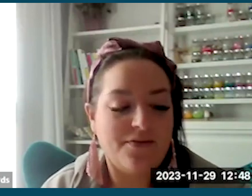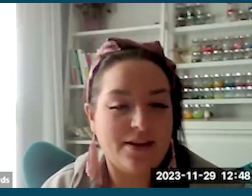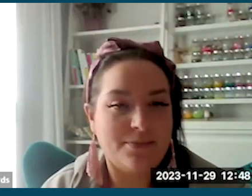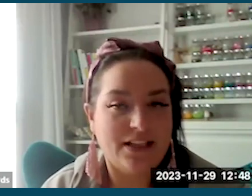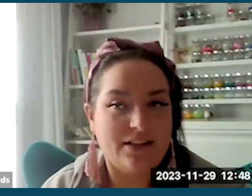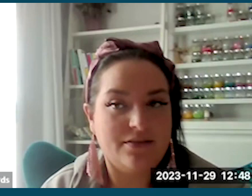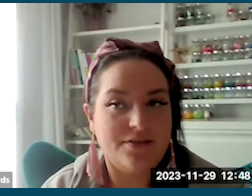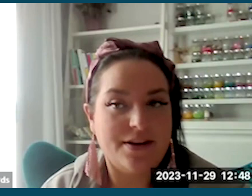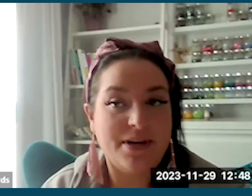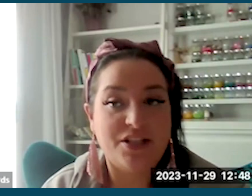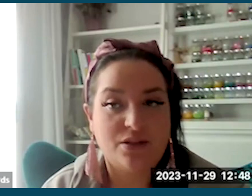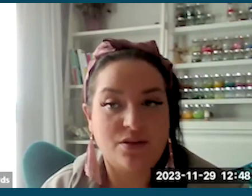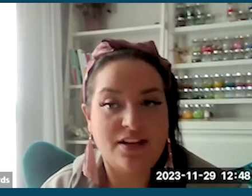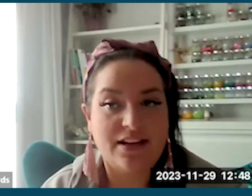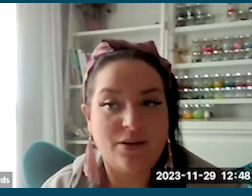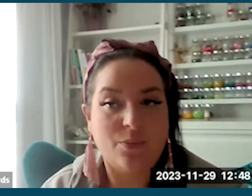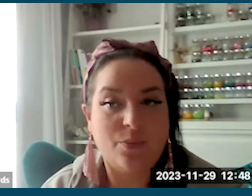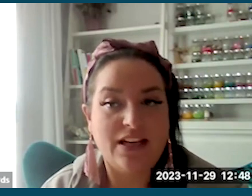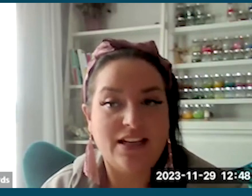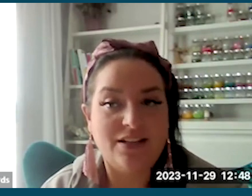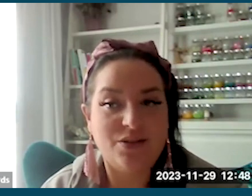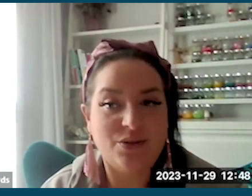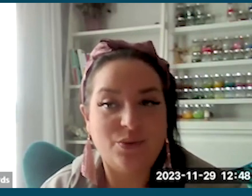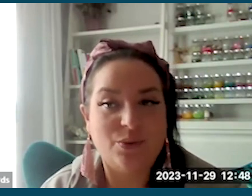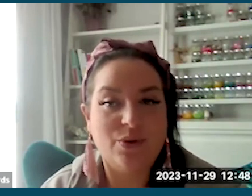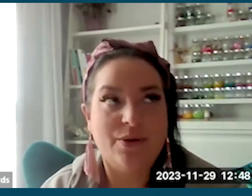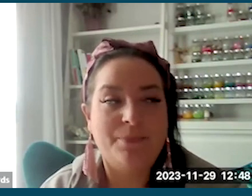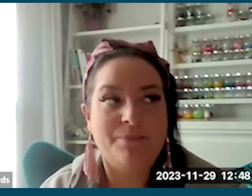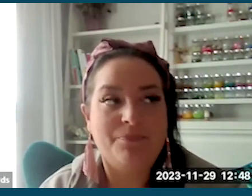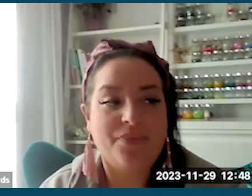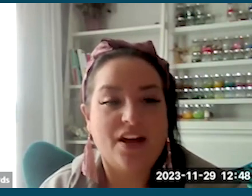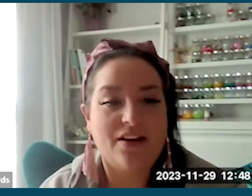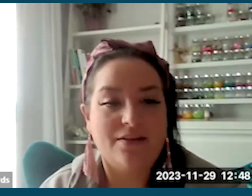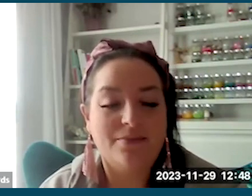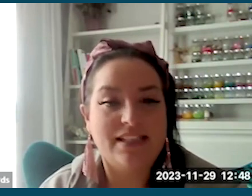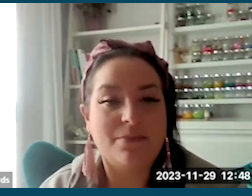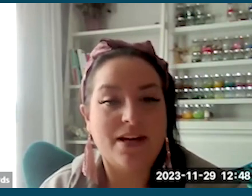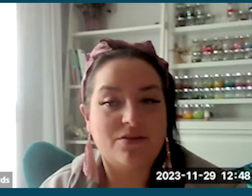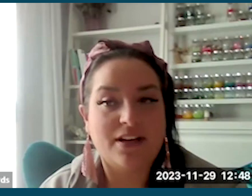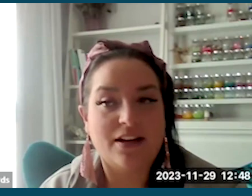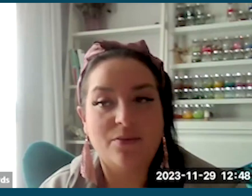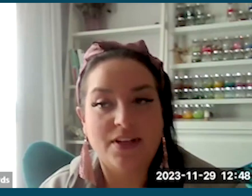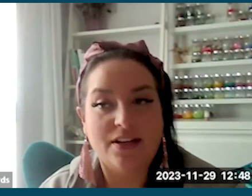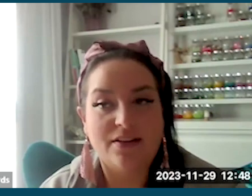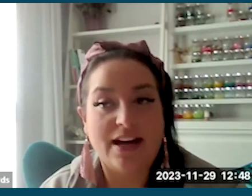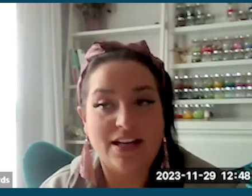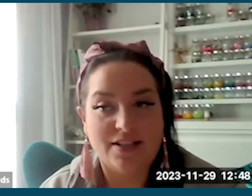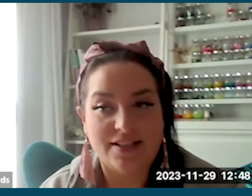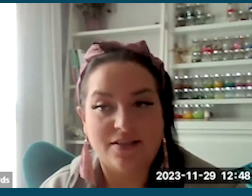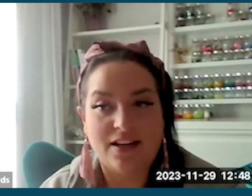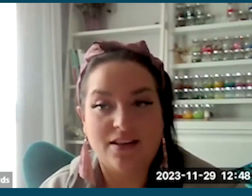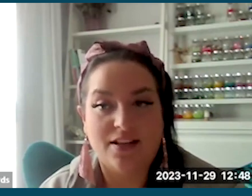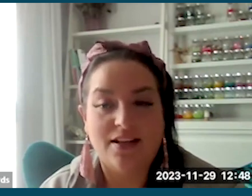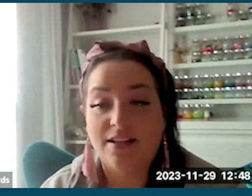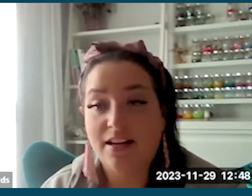my family, my children and I, we need to seek medical care from the